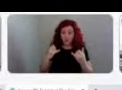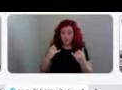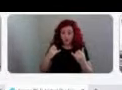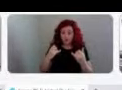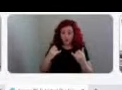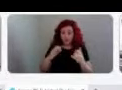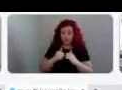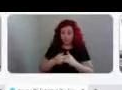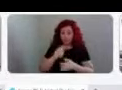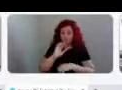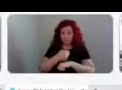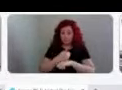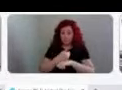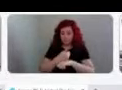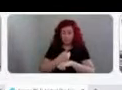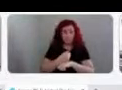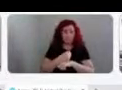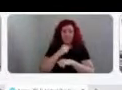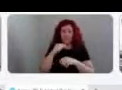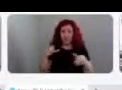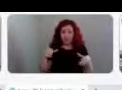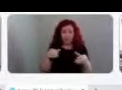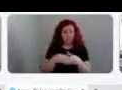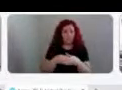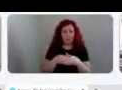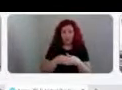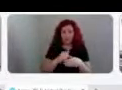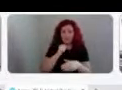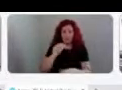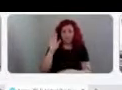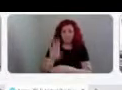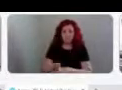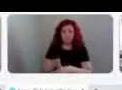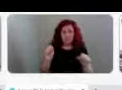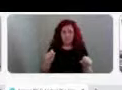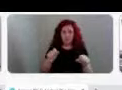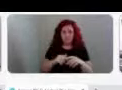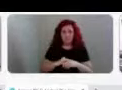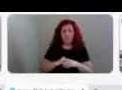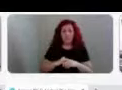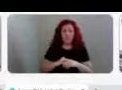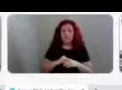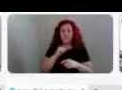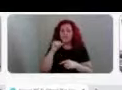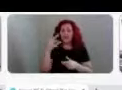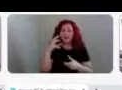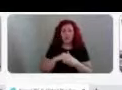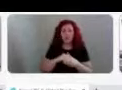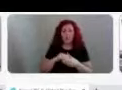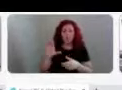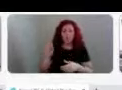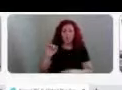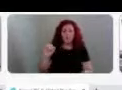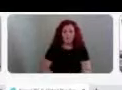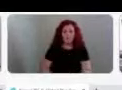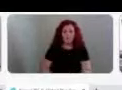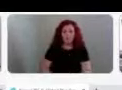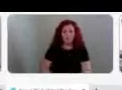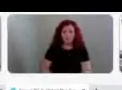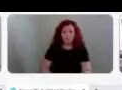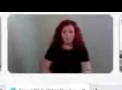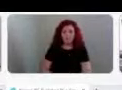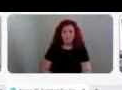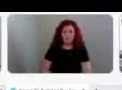drawn is not compact and as contiguous as possible and it does not include communities of interest uh